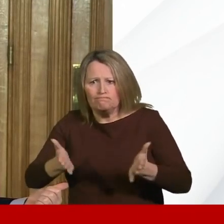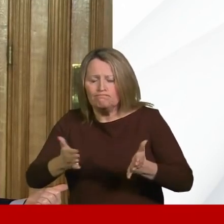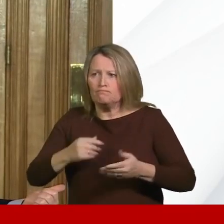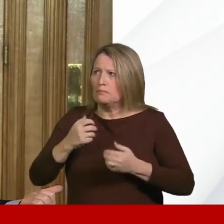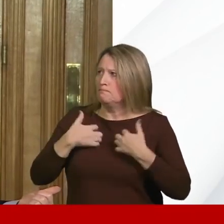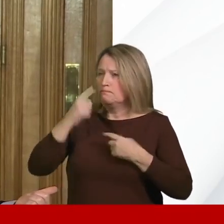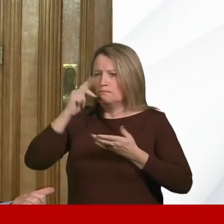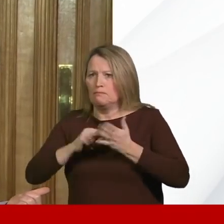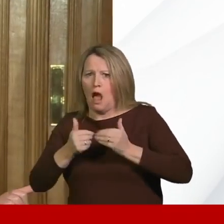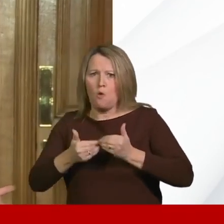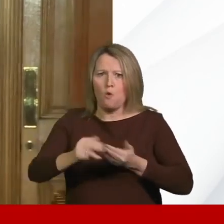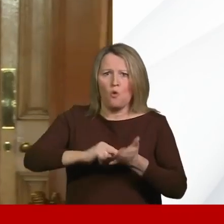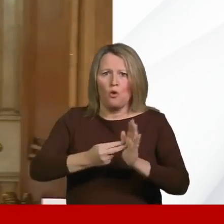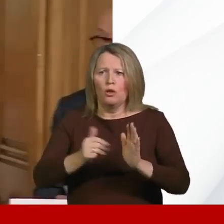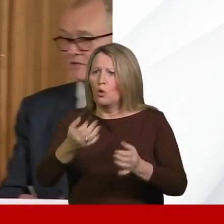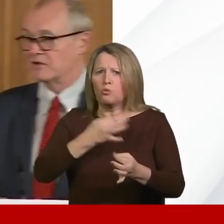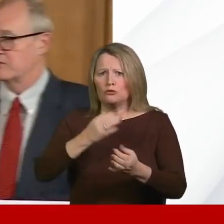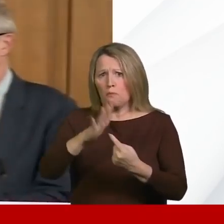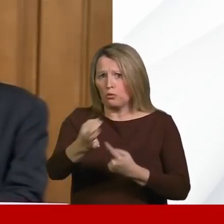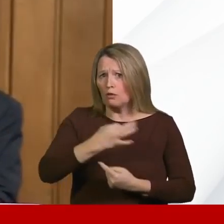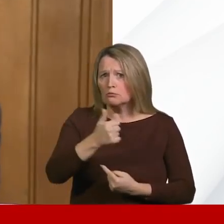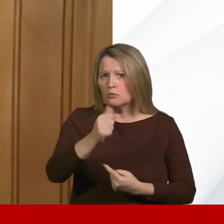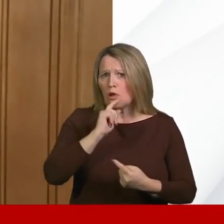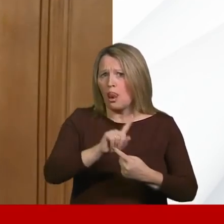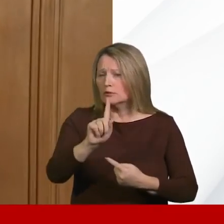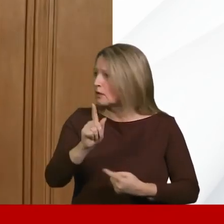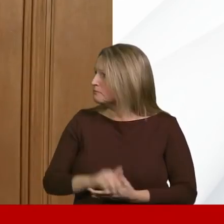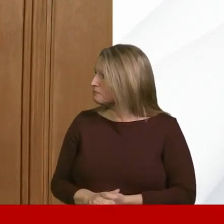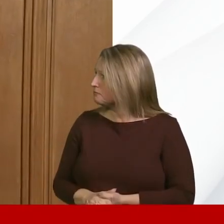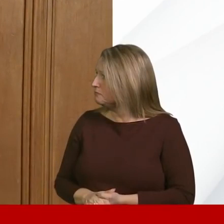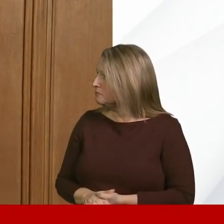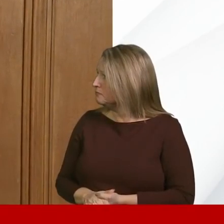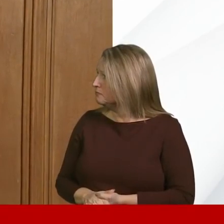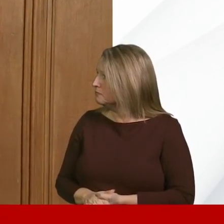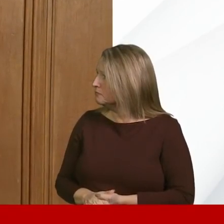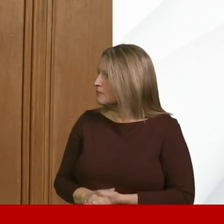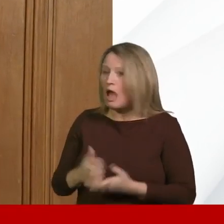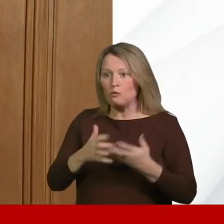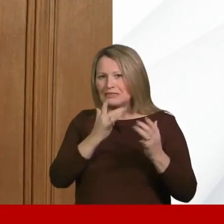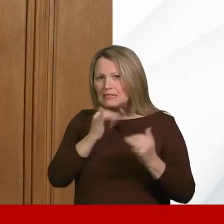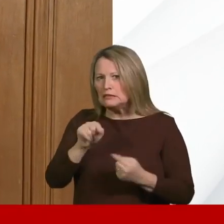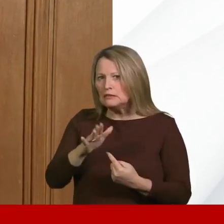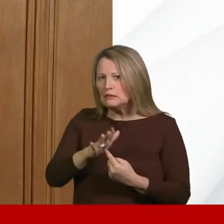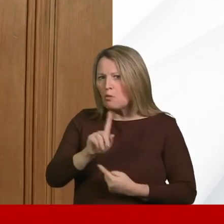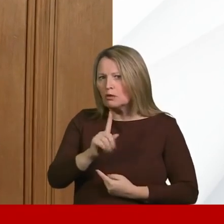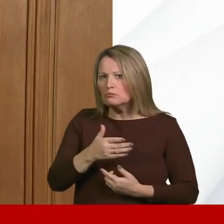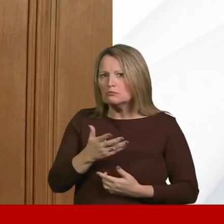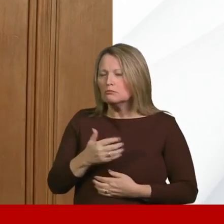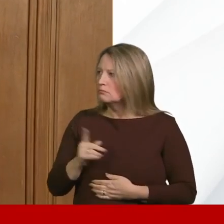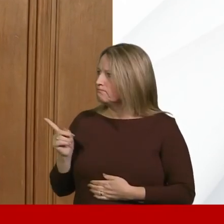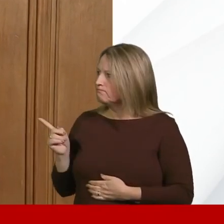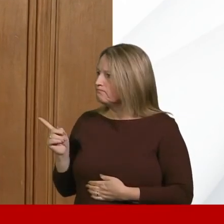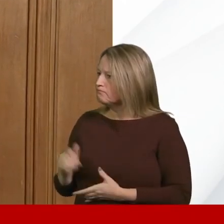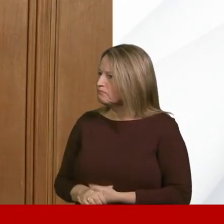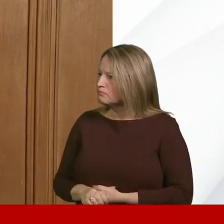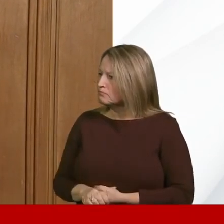judge, I think there's a lot of progress we're going to be making on that. But there's a lot of, I mean, at the moment, the testing is about people in hospital with respiratory illness, people in intensive